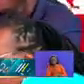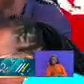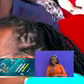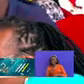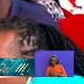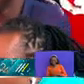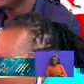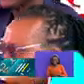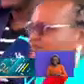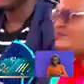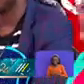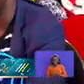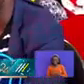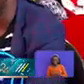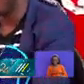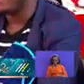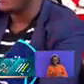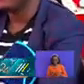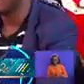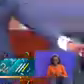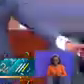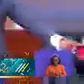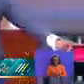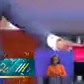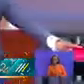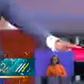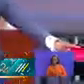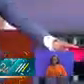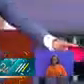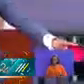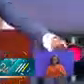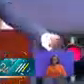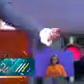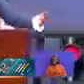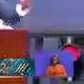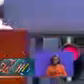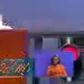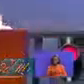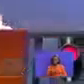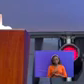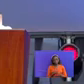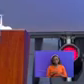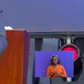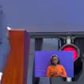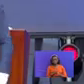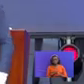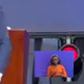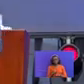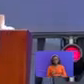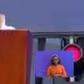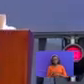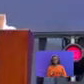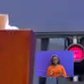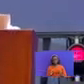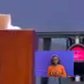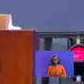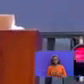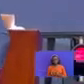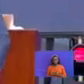Are Spiritual but they are still in jail helping the man to go back to his